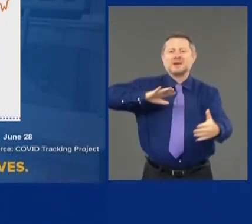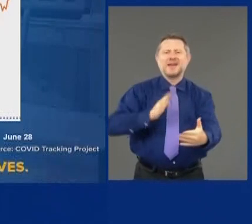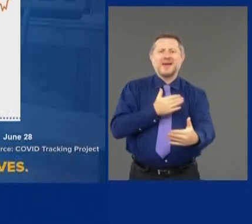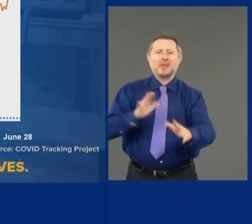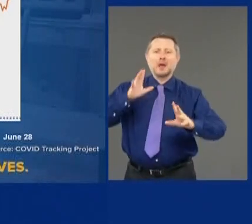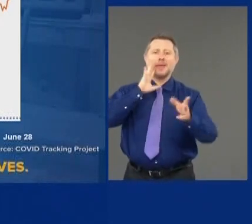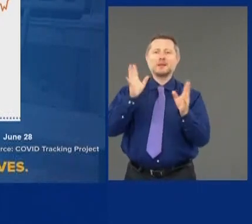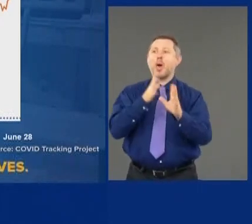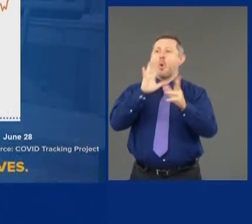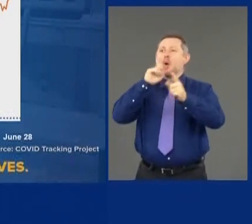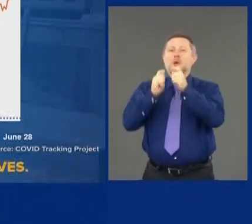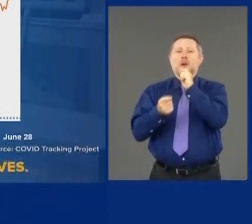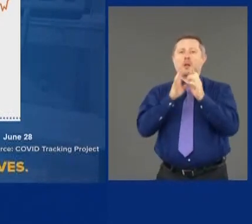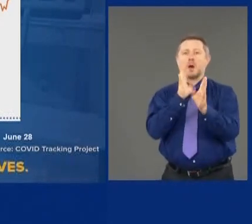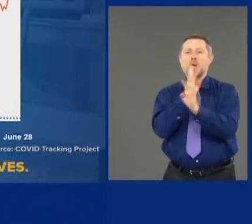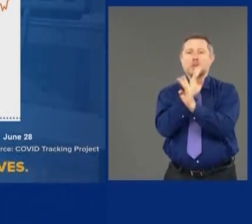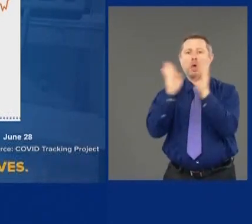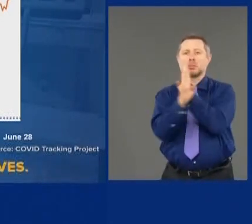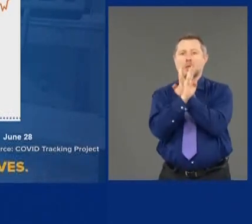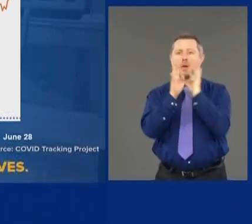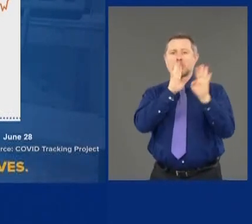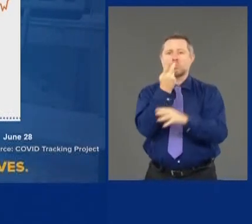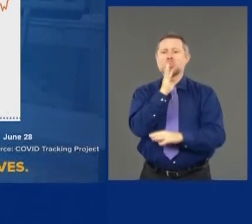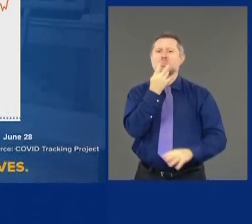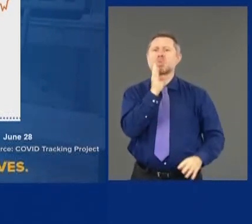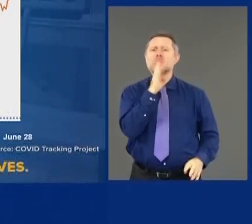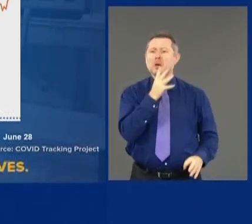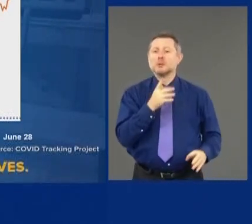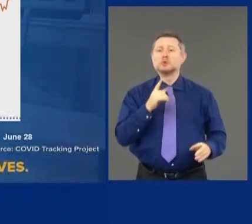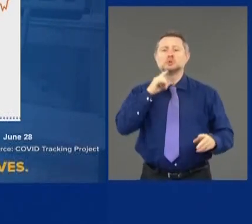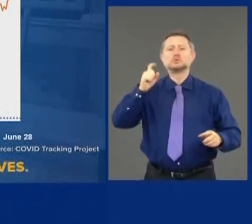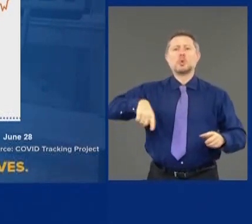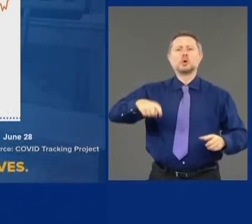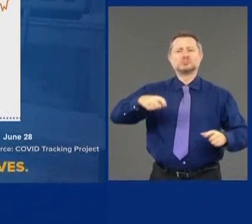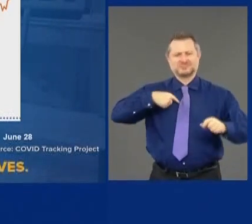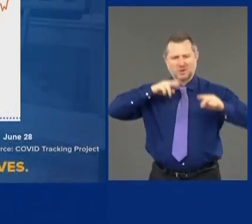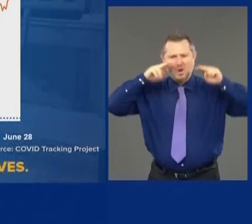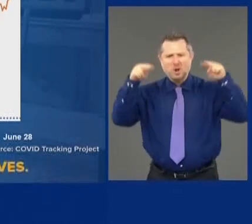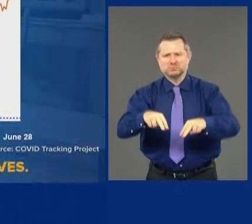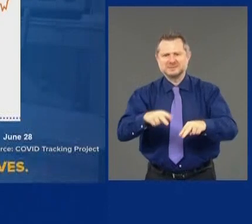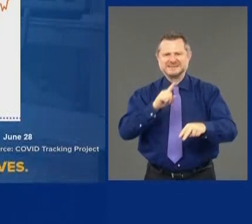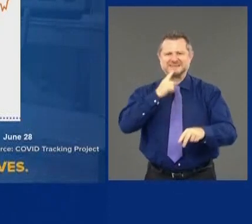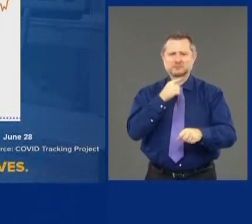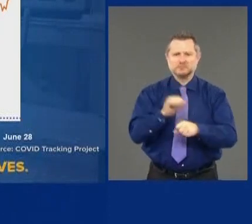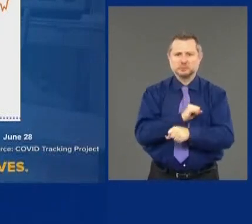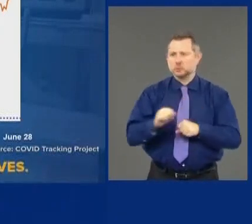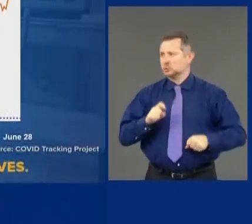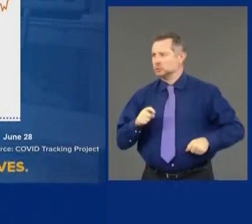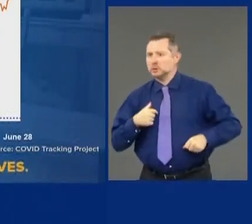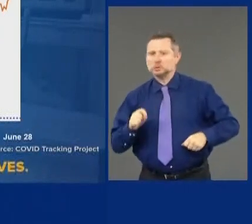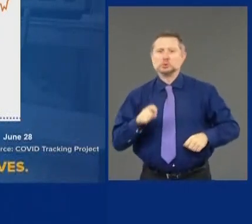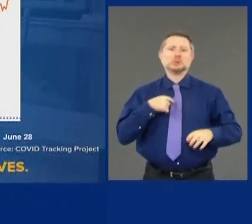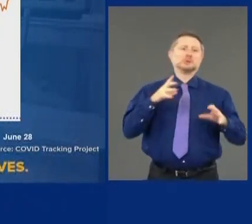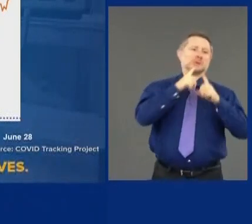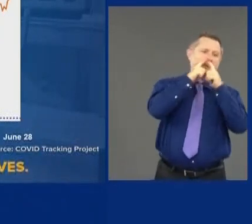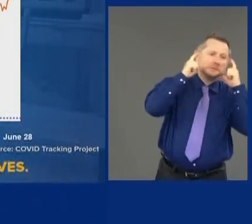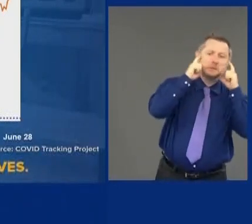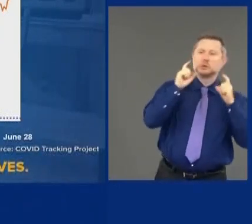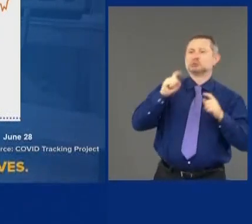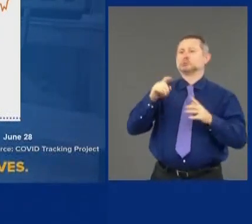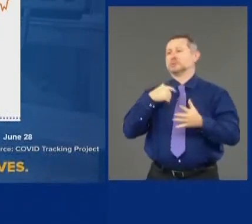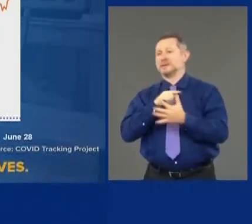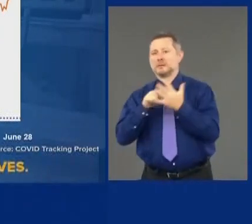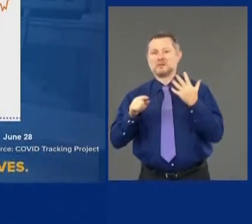Now they're all starting to say, we better take this seriously. We better start wearing masks. They're going backwards on